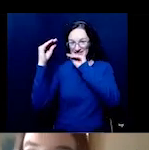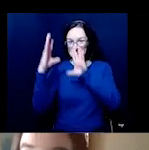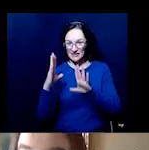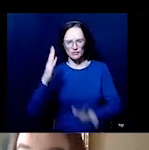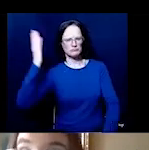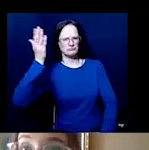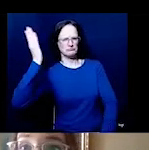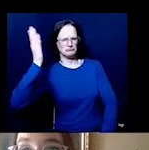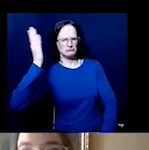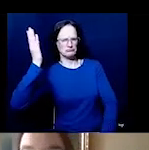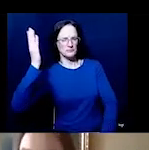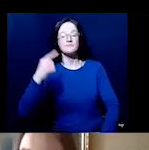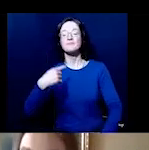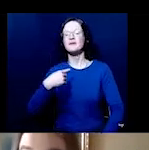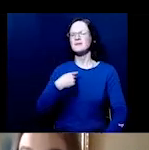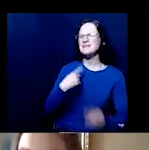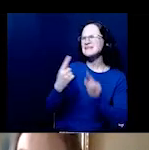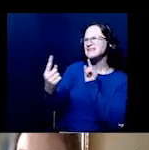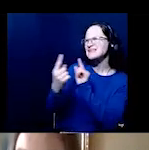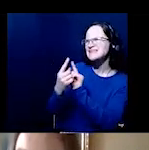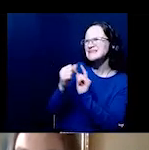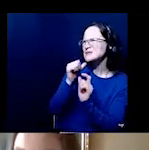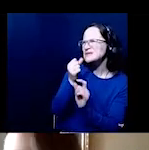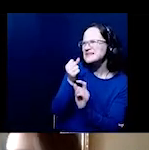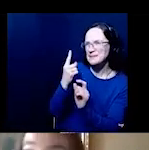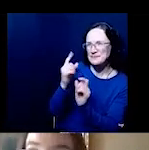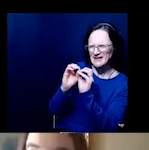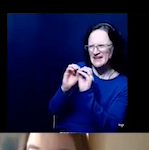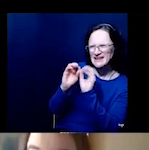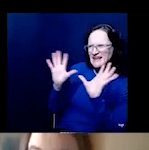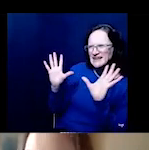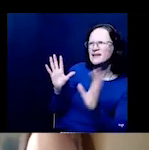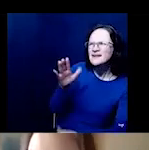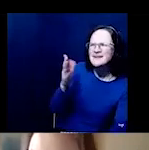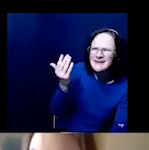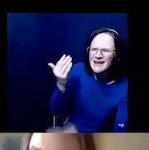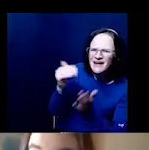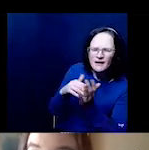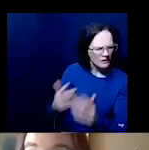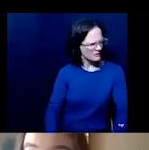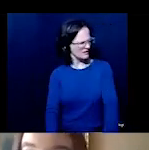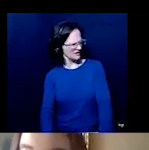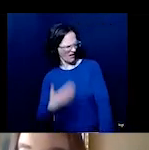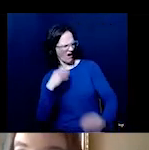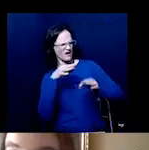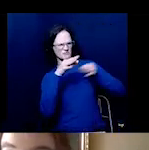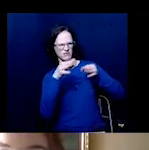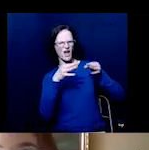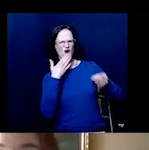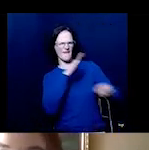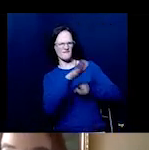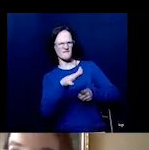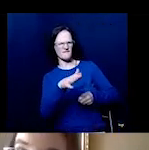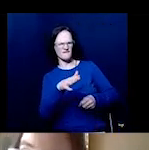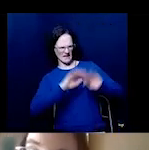to explain again. Yeah, because the professor assumes that you're able to understand instructions as easily